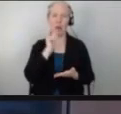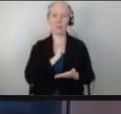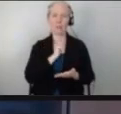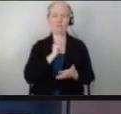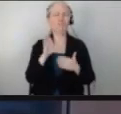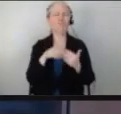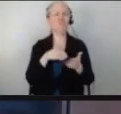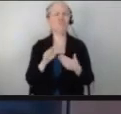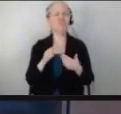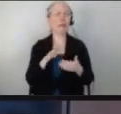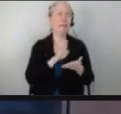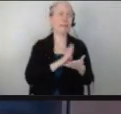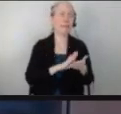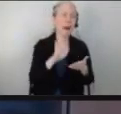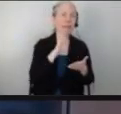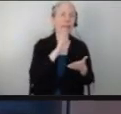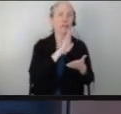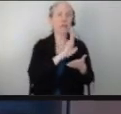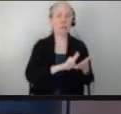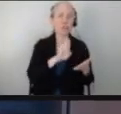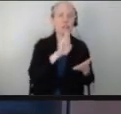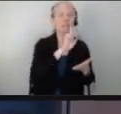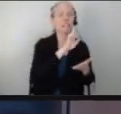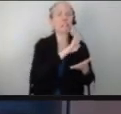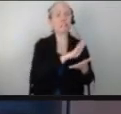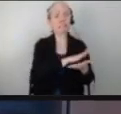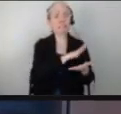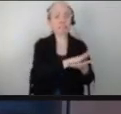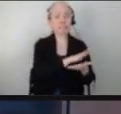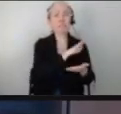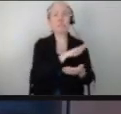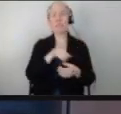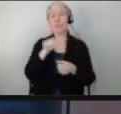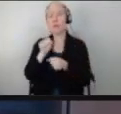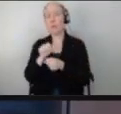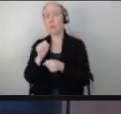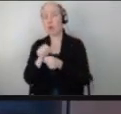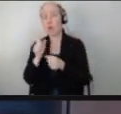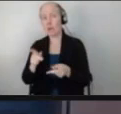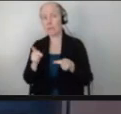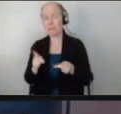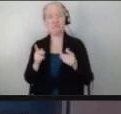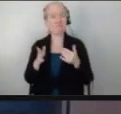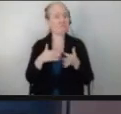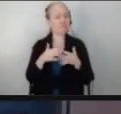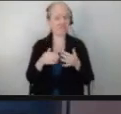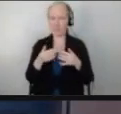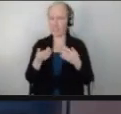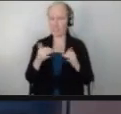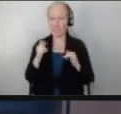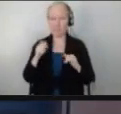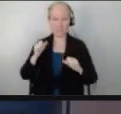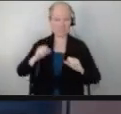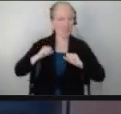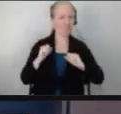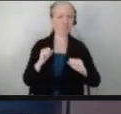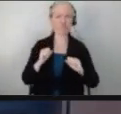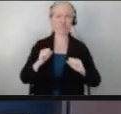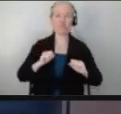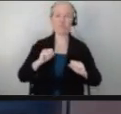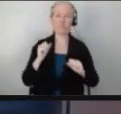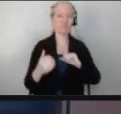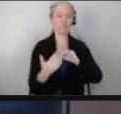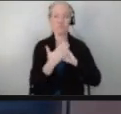in academia, and or in the workplace, being able and willing to go forward and saying, I